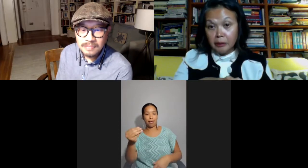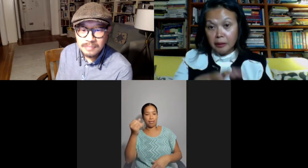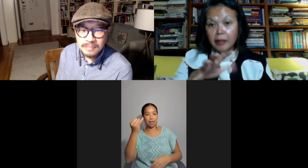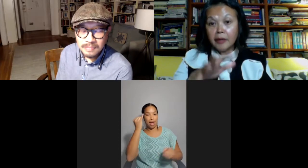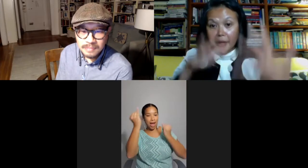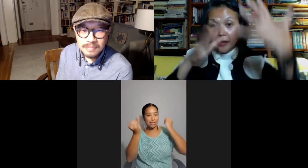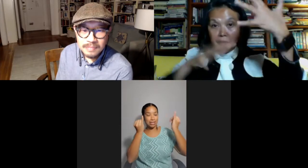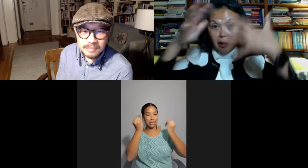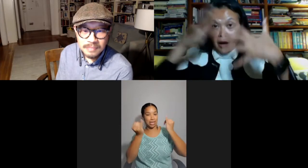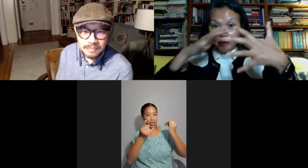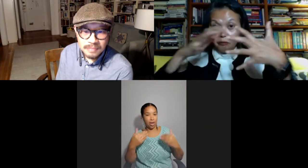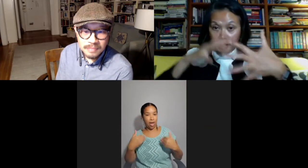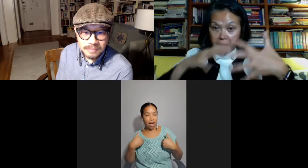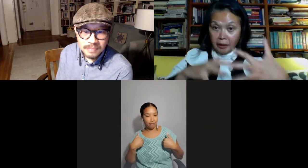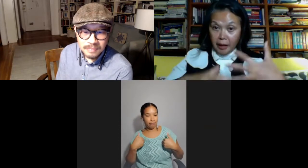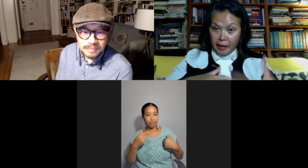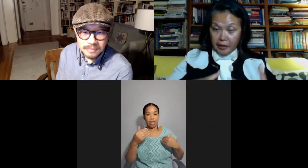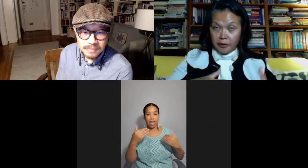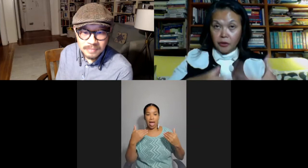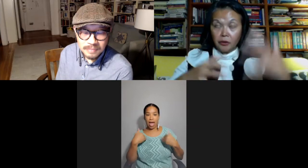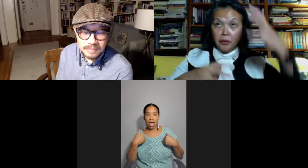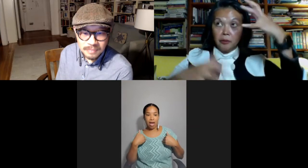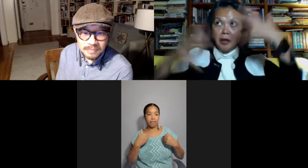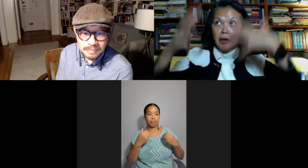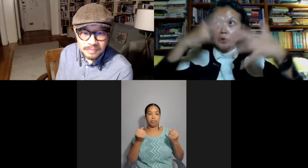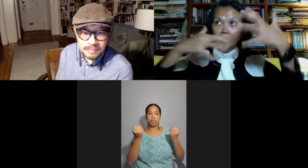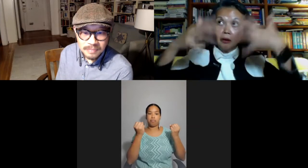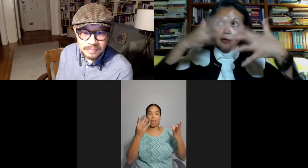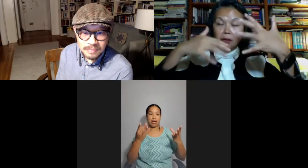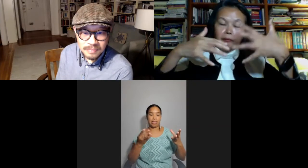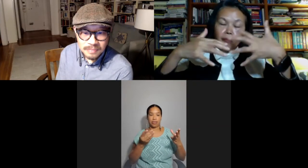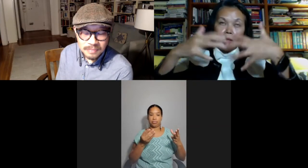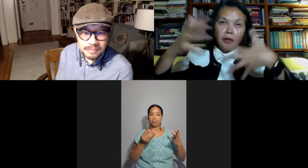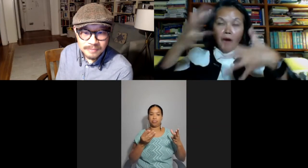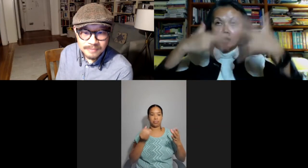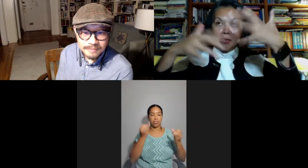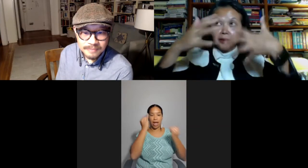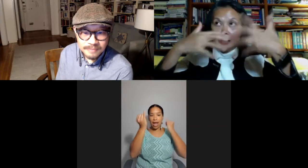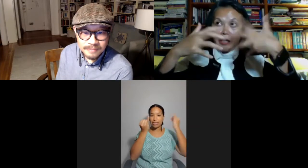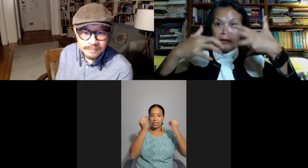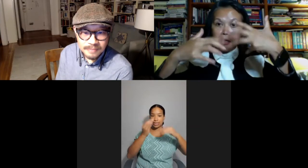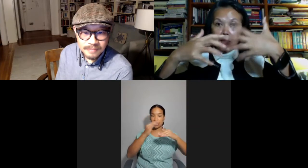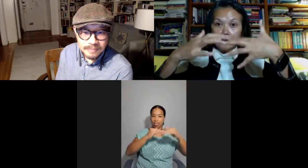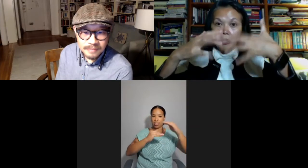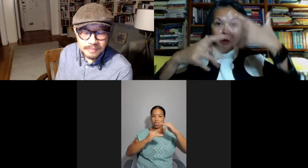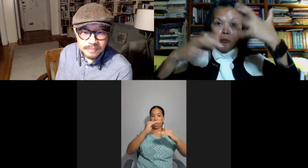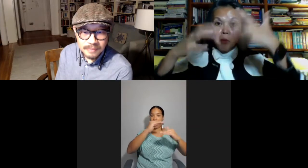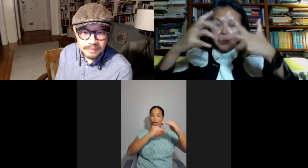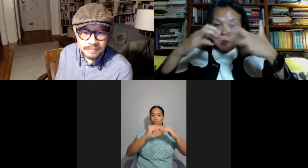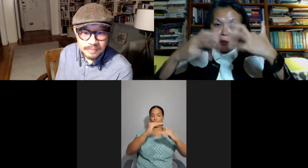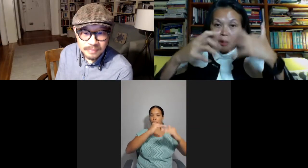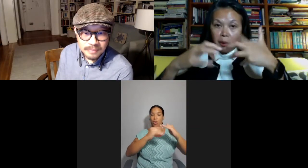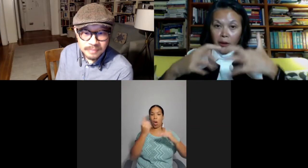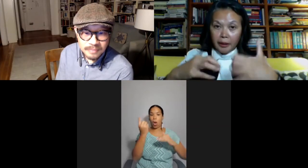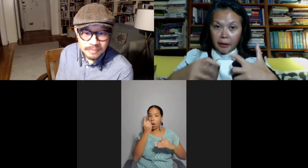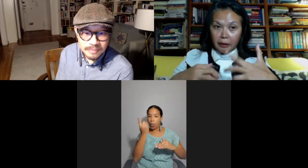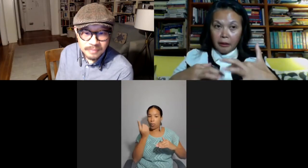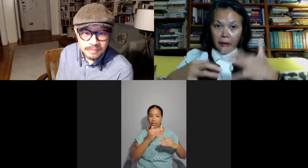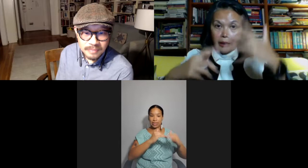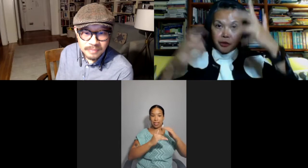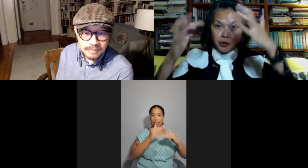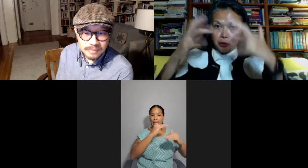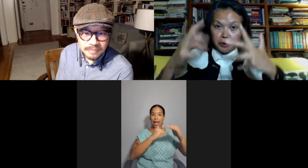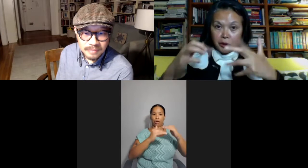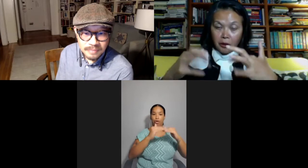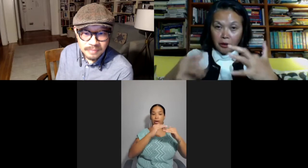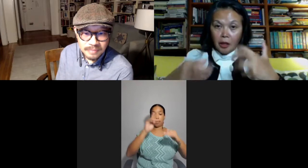multiple. They're all very layered. So you're always layering multiple political